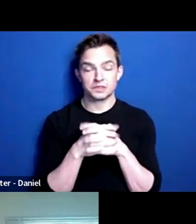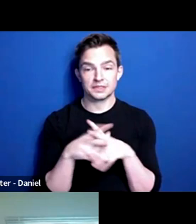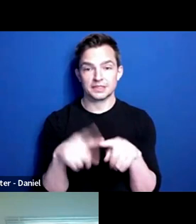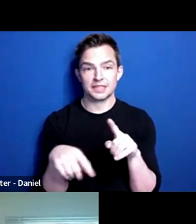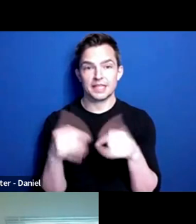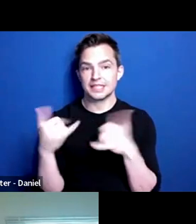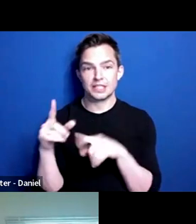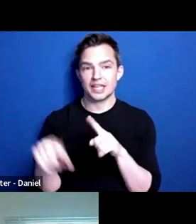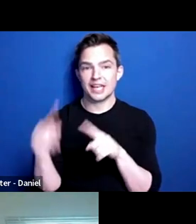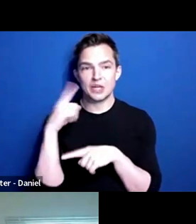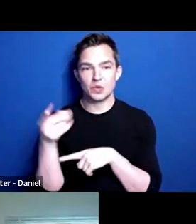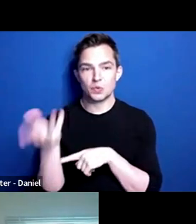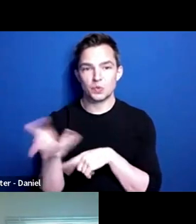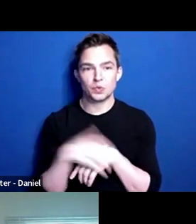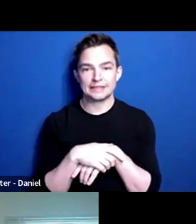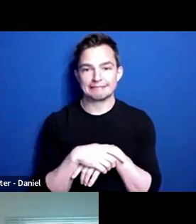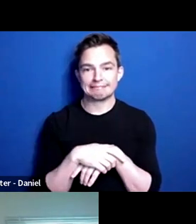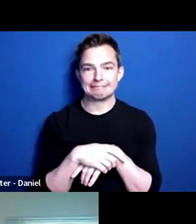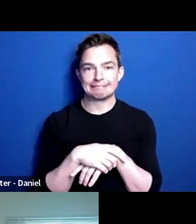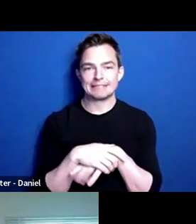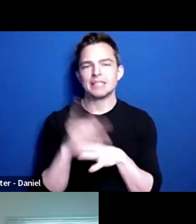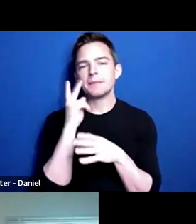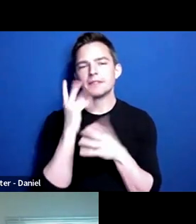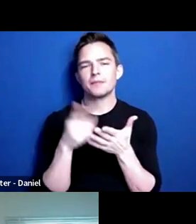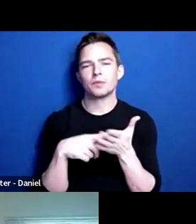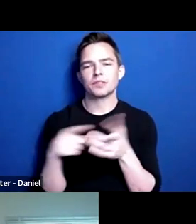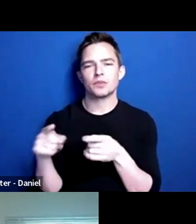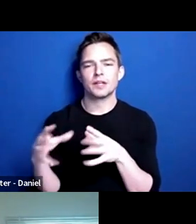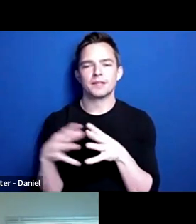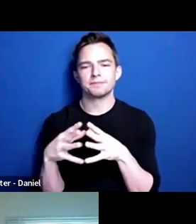Still not hearing you. Let's see what's happening.